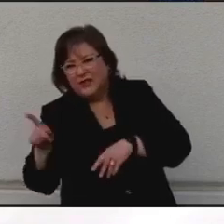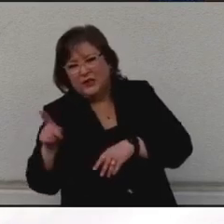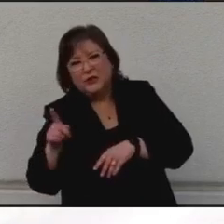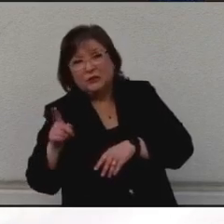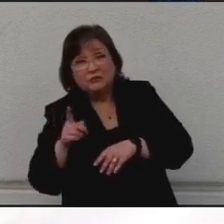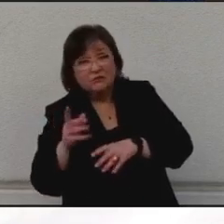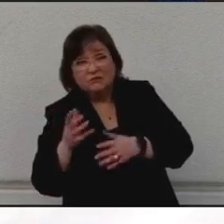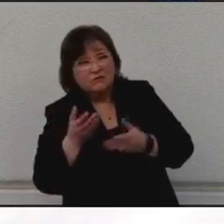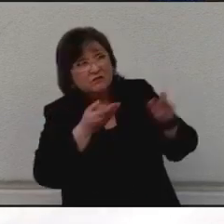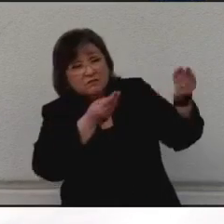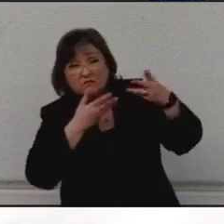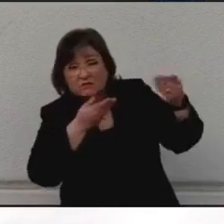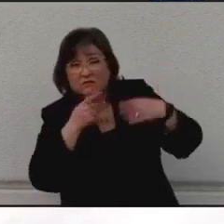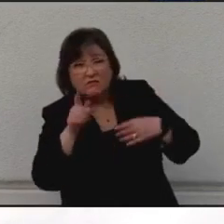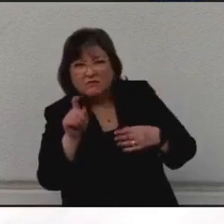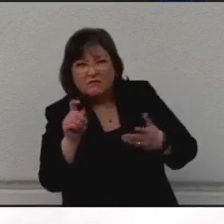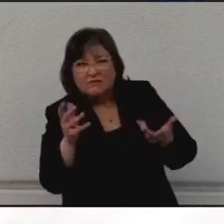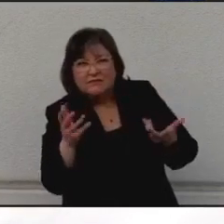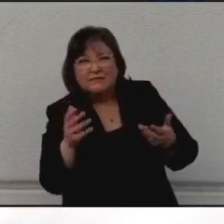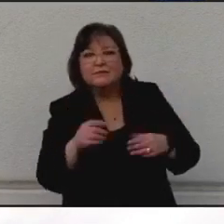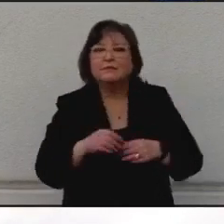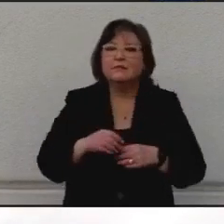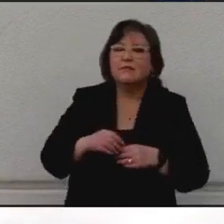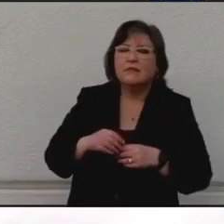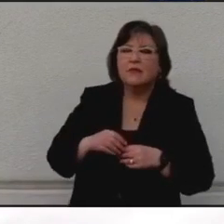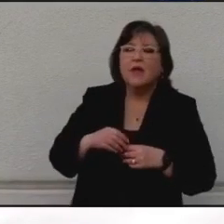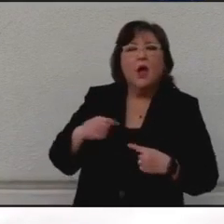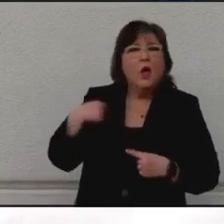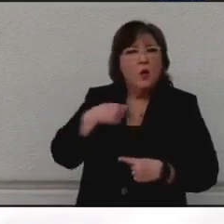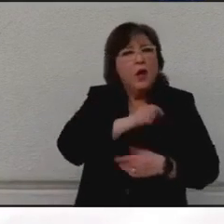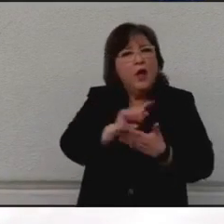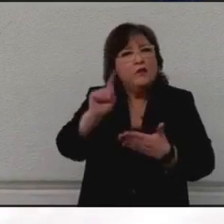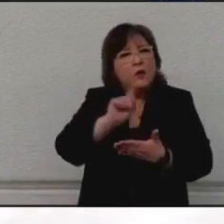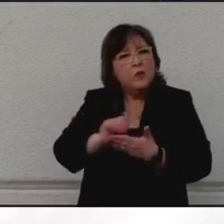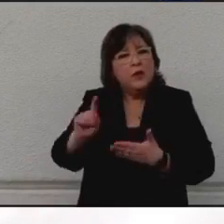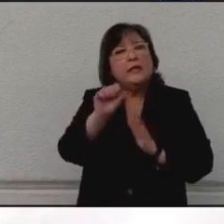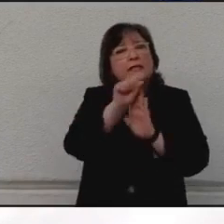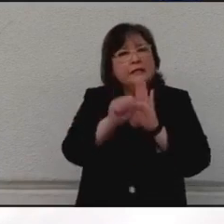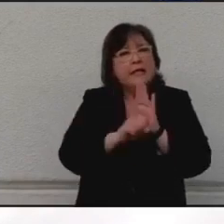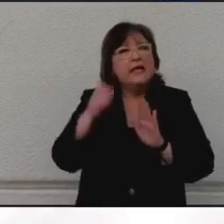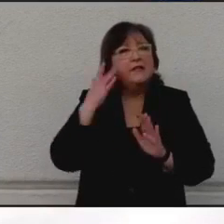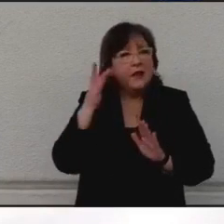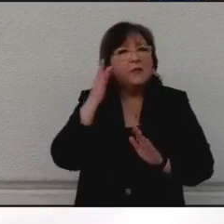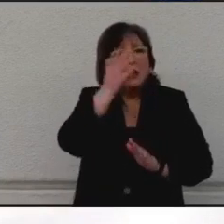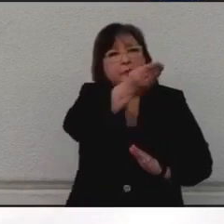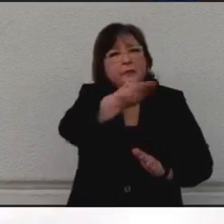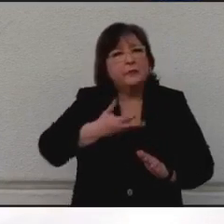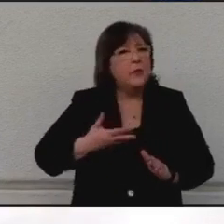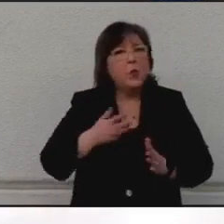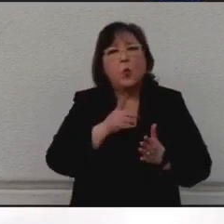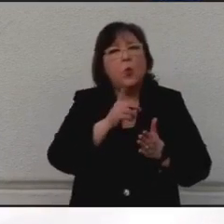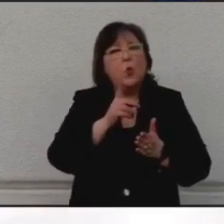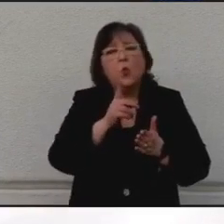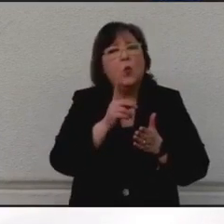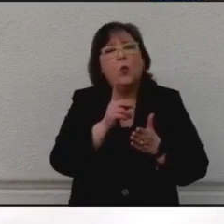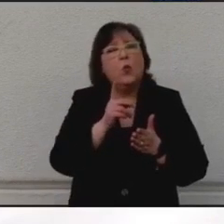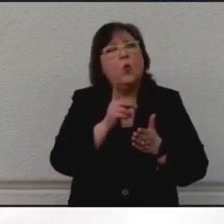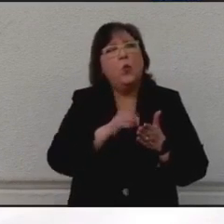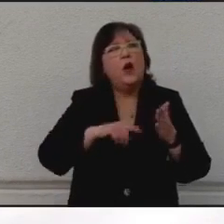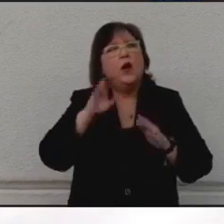We hear each week what our allocation will be from the state, and then we plan accordingly.